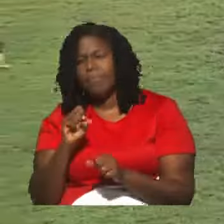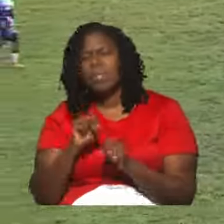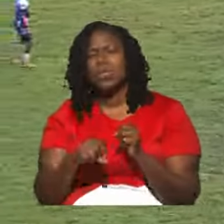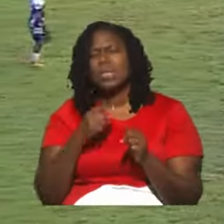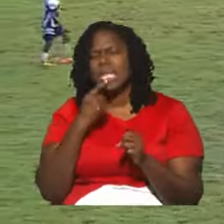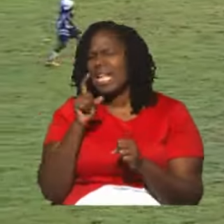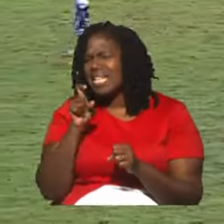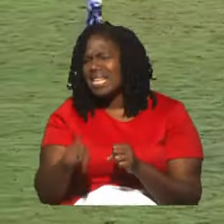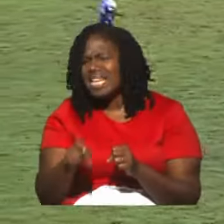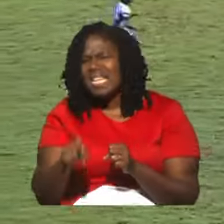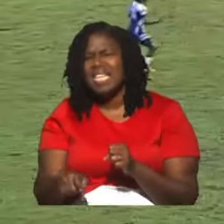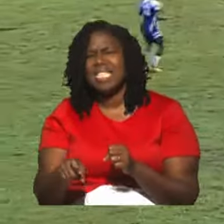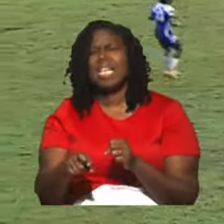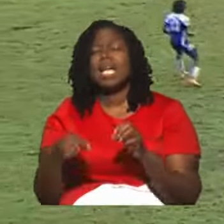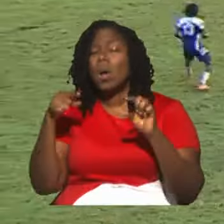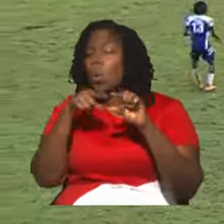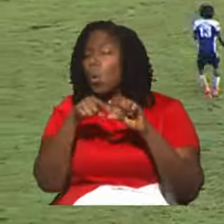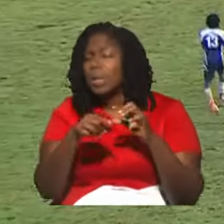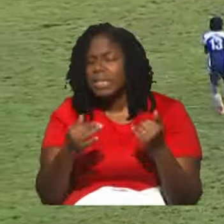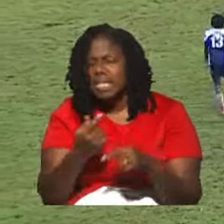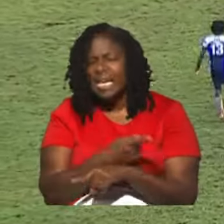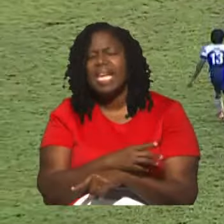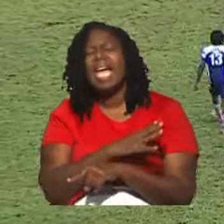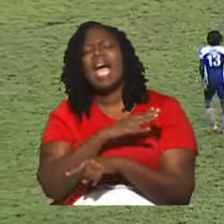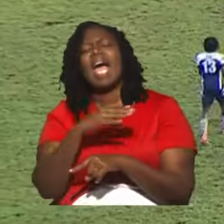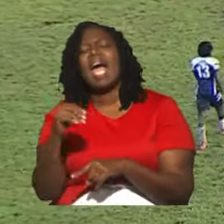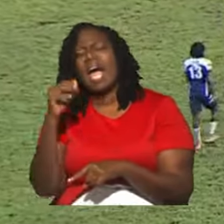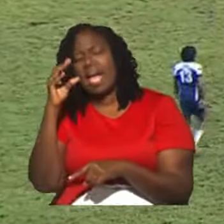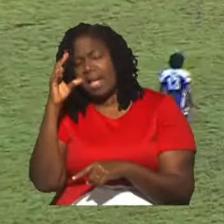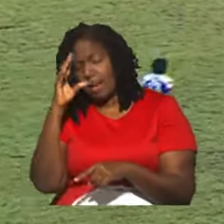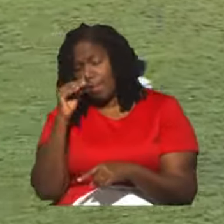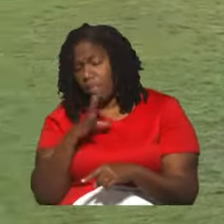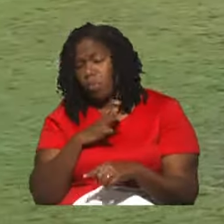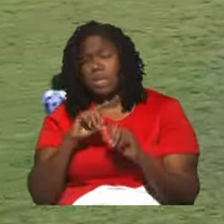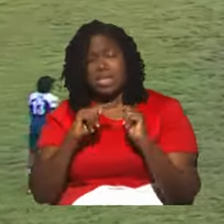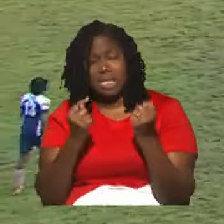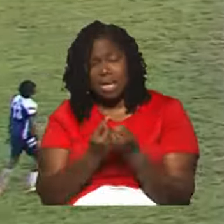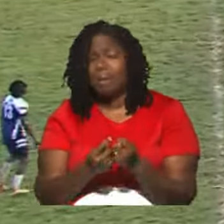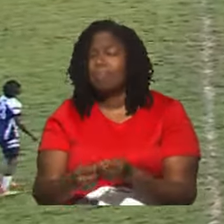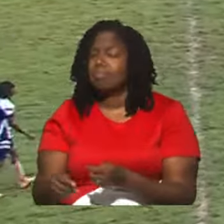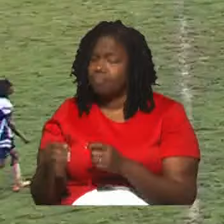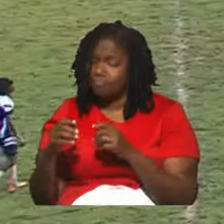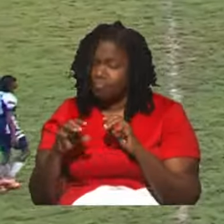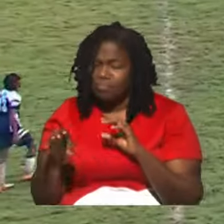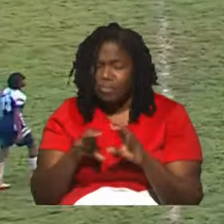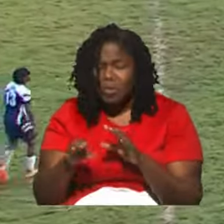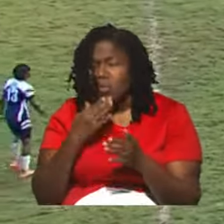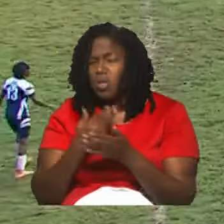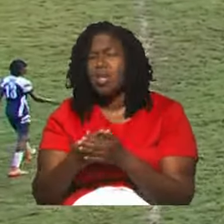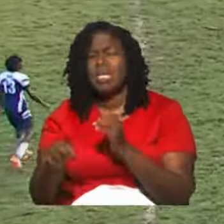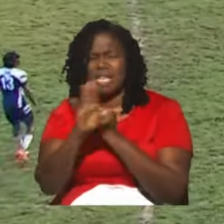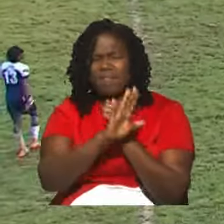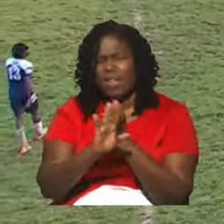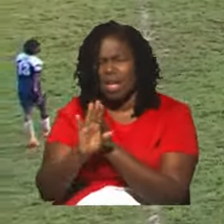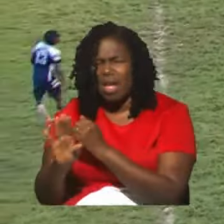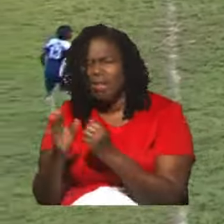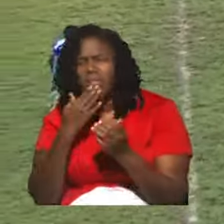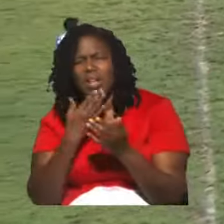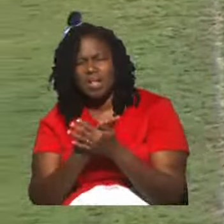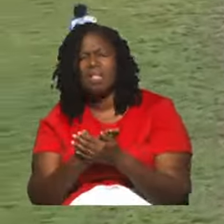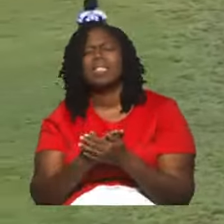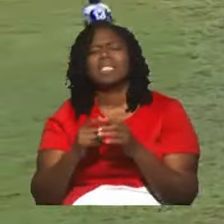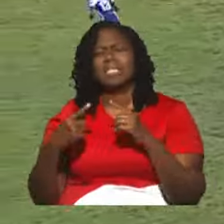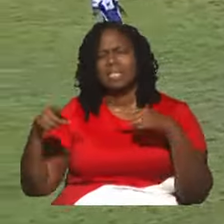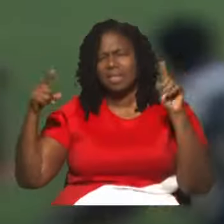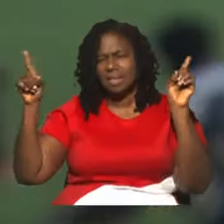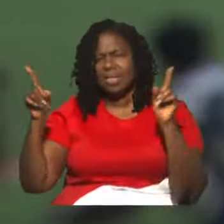and the guys showed it. Our ability to defend in transition, I think that was very excellent today for us.